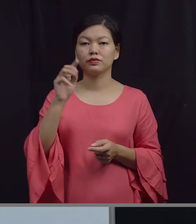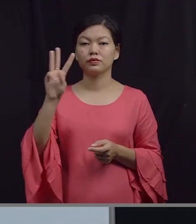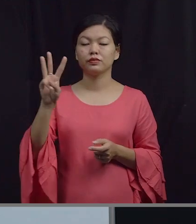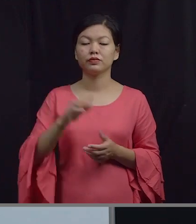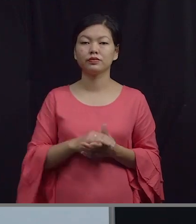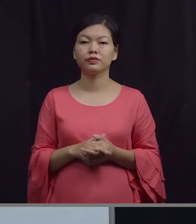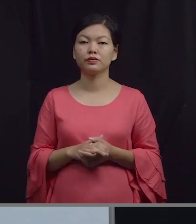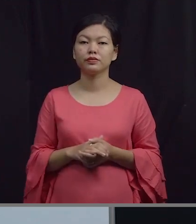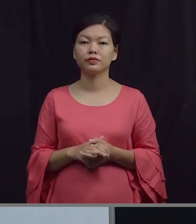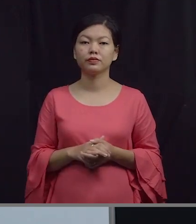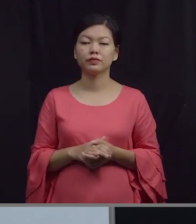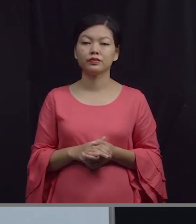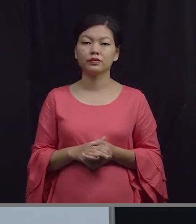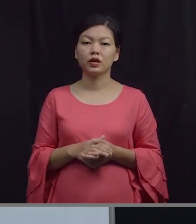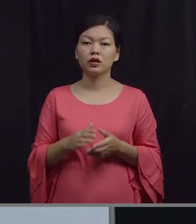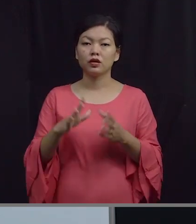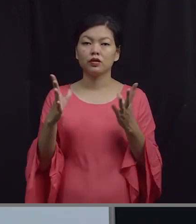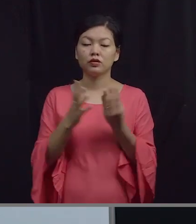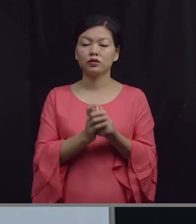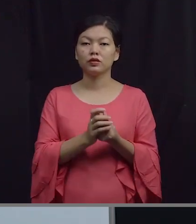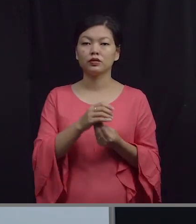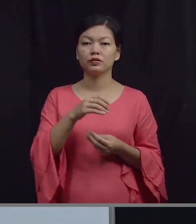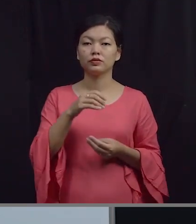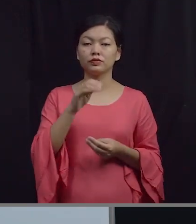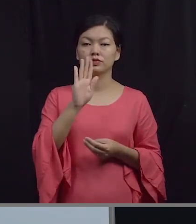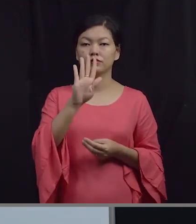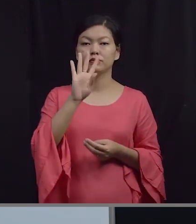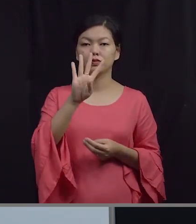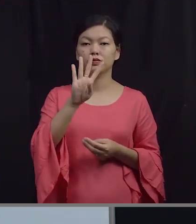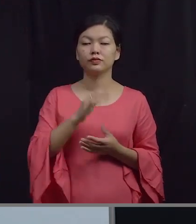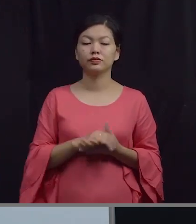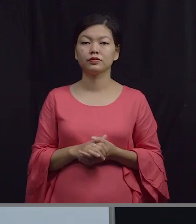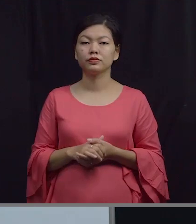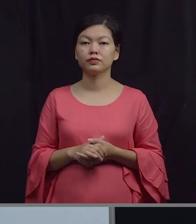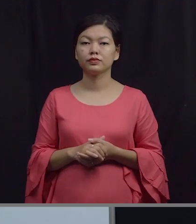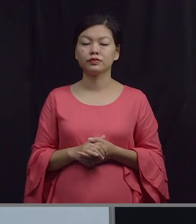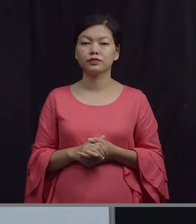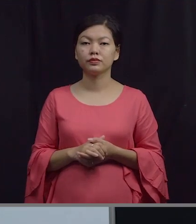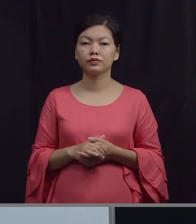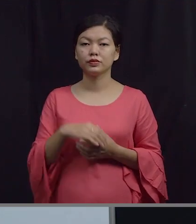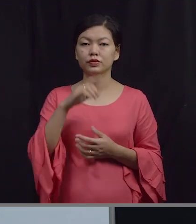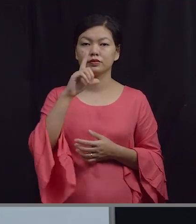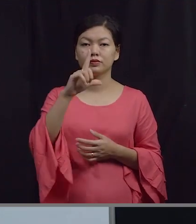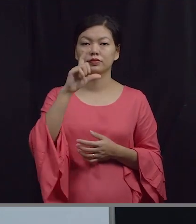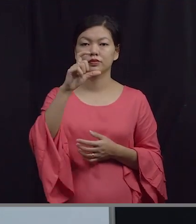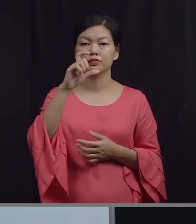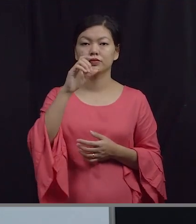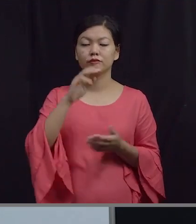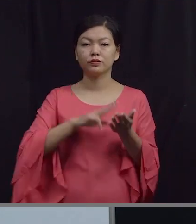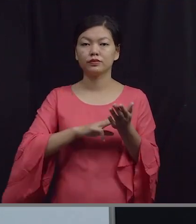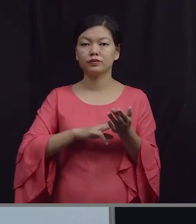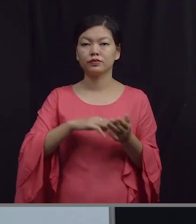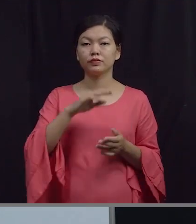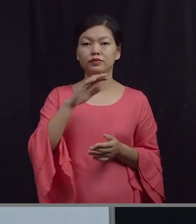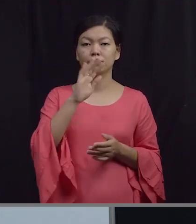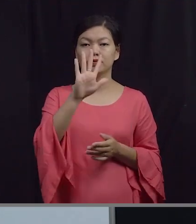2 multiplied by 3 is nothing but 54. So LCM for the whole expression is 54. So here I'll write 1 by v